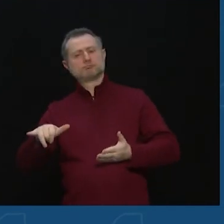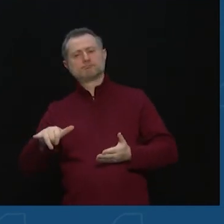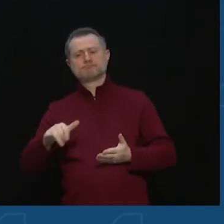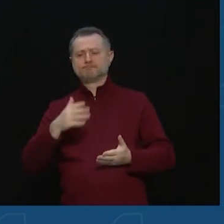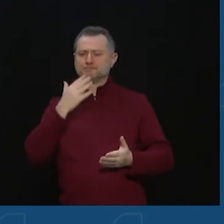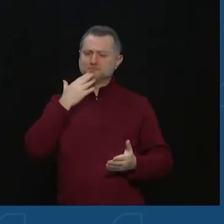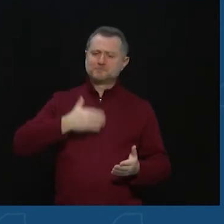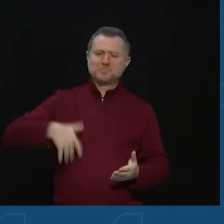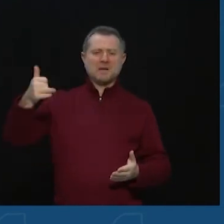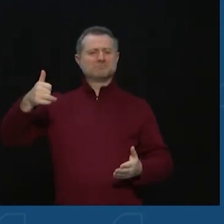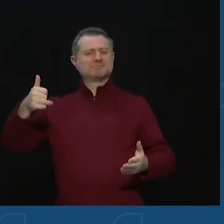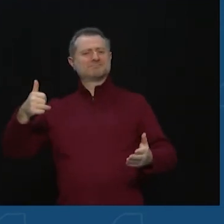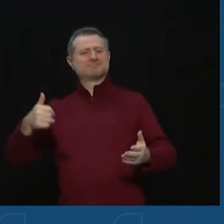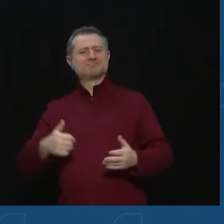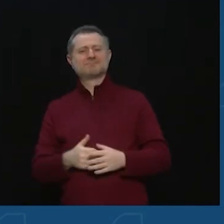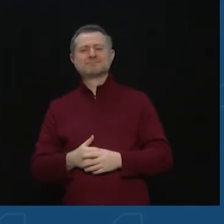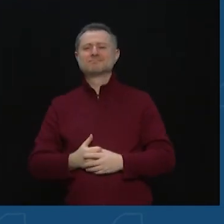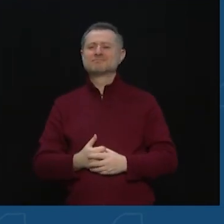To the families, once again,